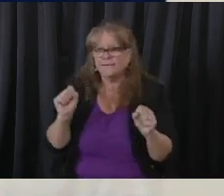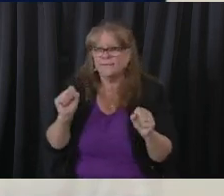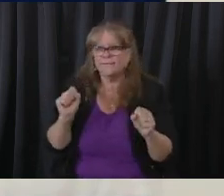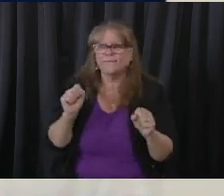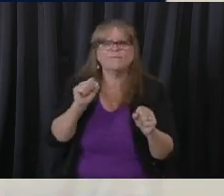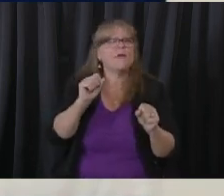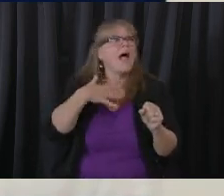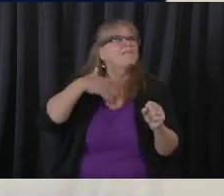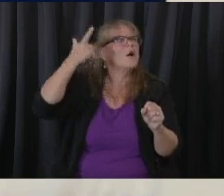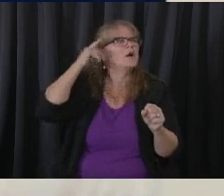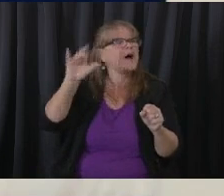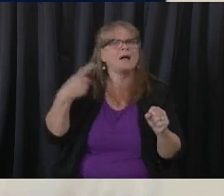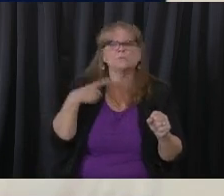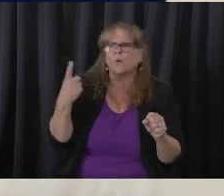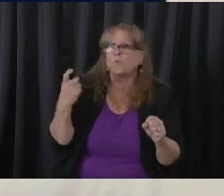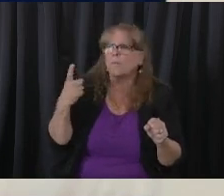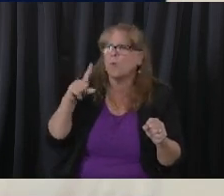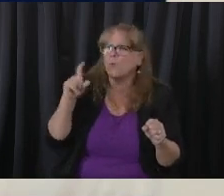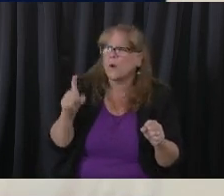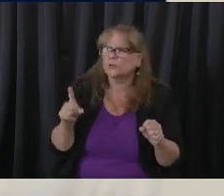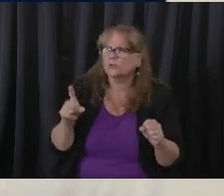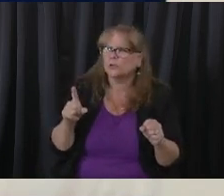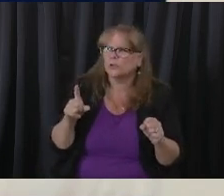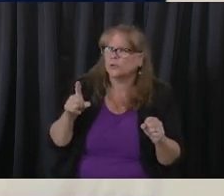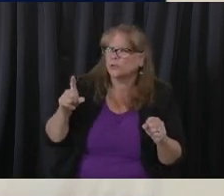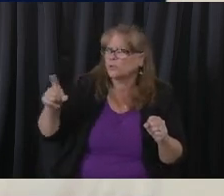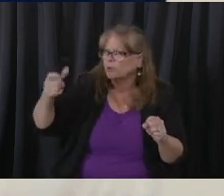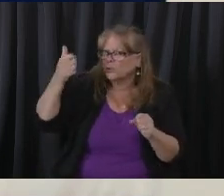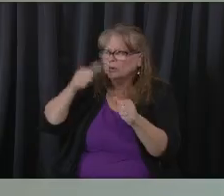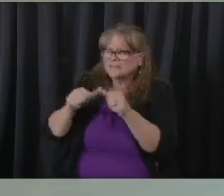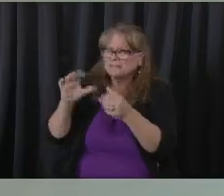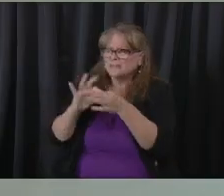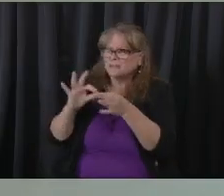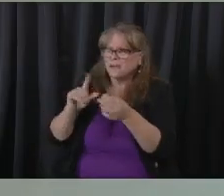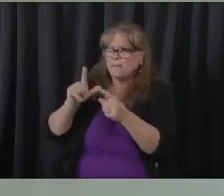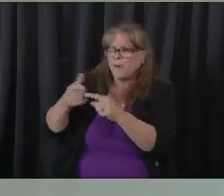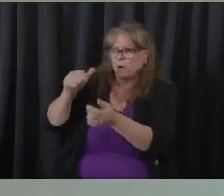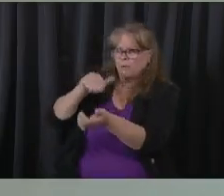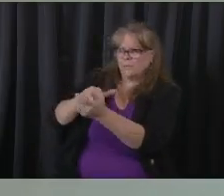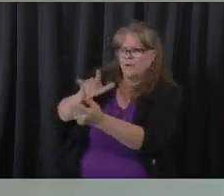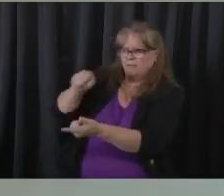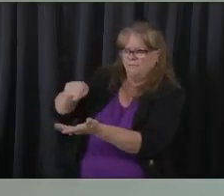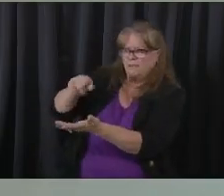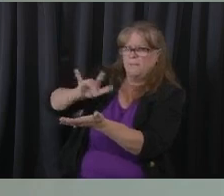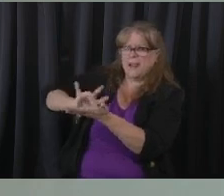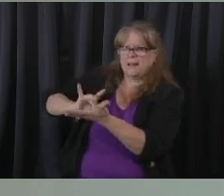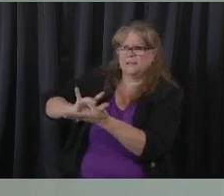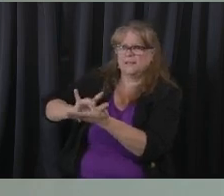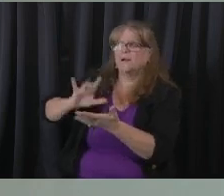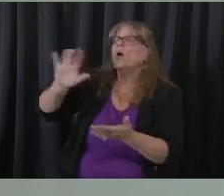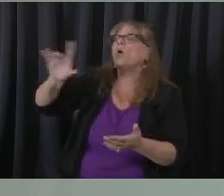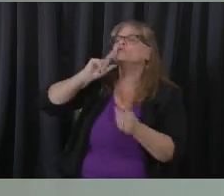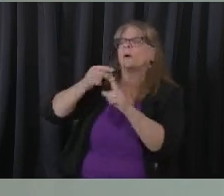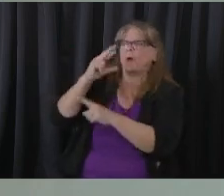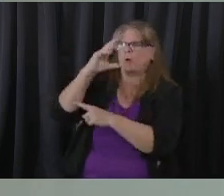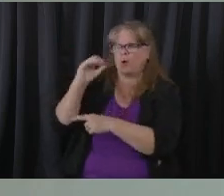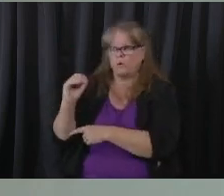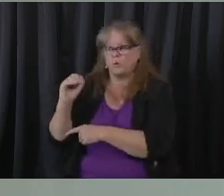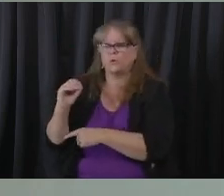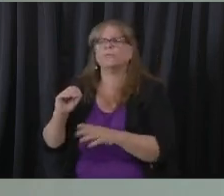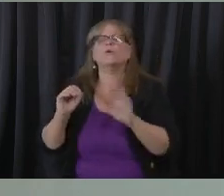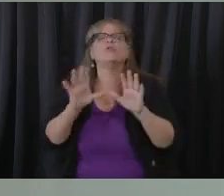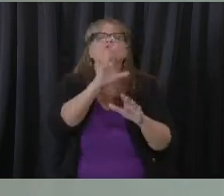think a medical one. There was a question about the effective reproductive number. That's right. That's right. Go ahead. So based on the fit of the model last week,